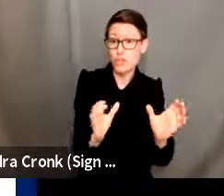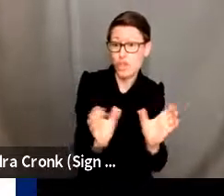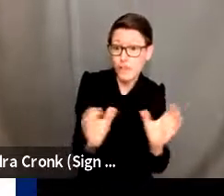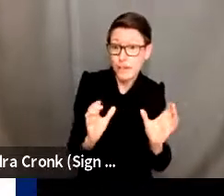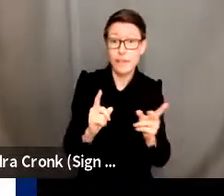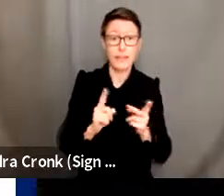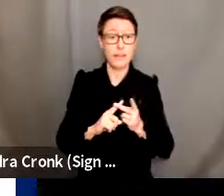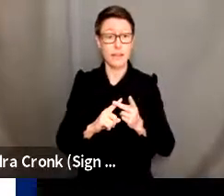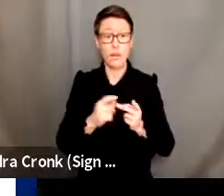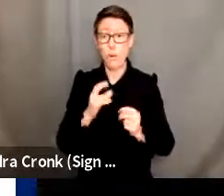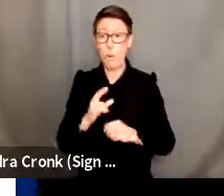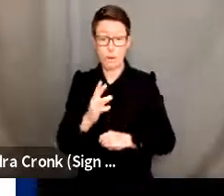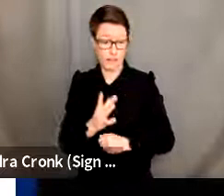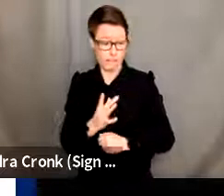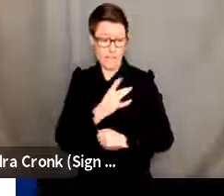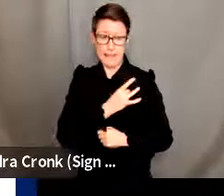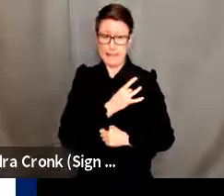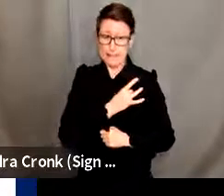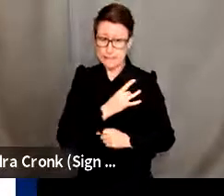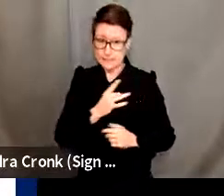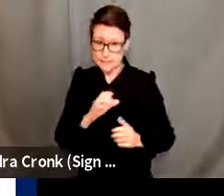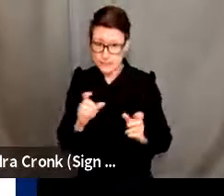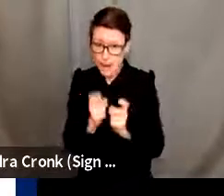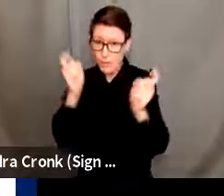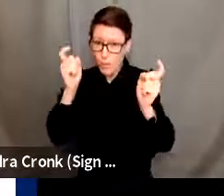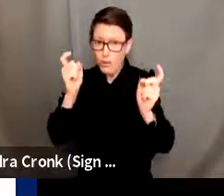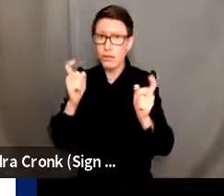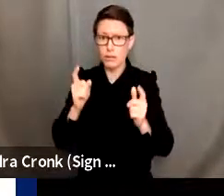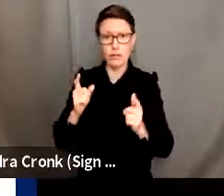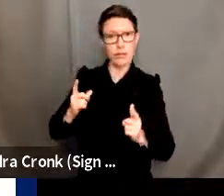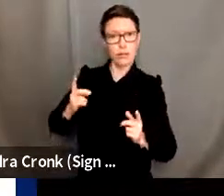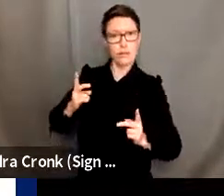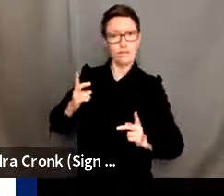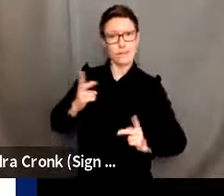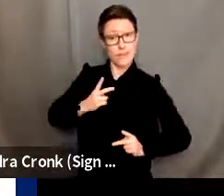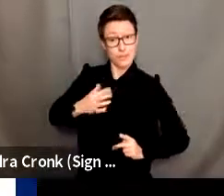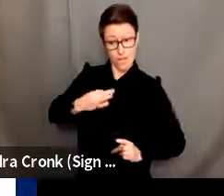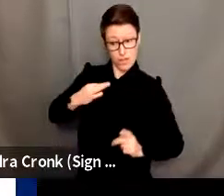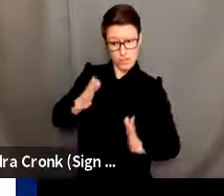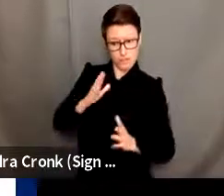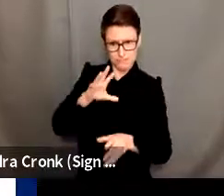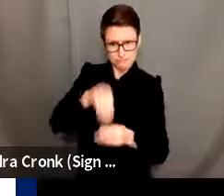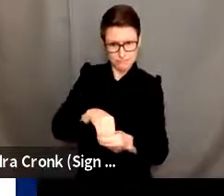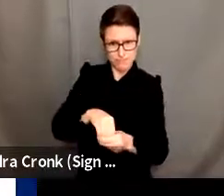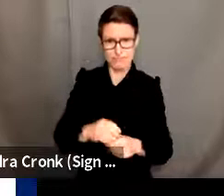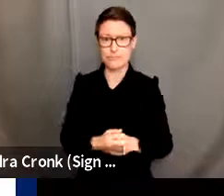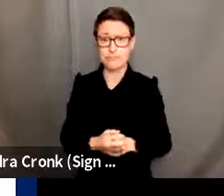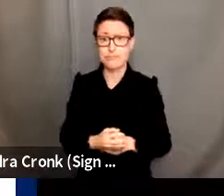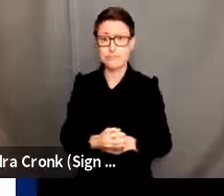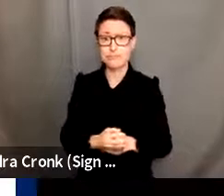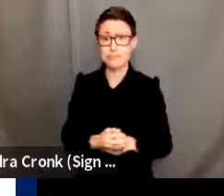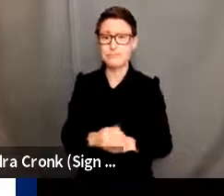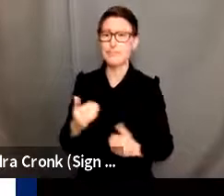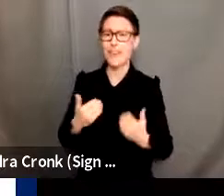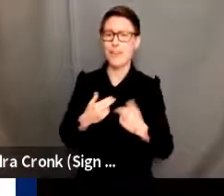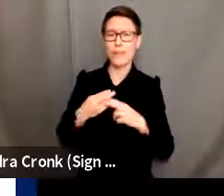that. In addition to that, whenever we have some ceremonies for the veterans, or we have something that is called the Vet to